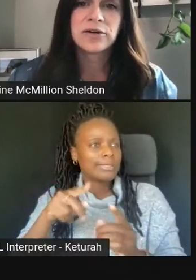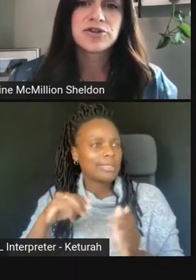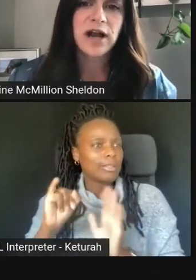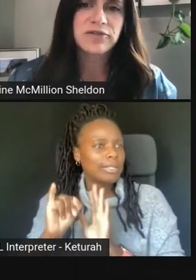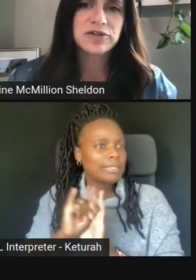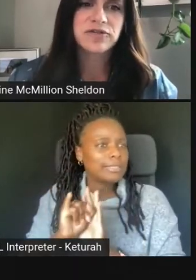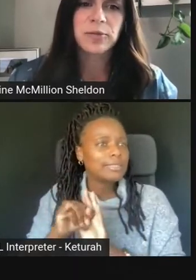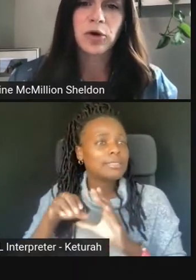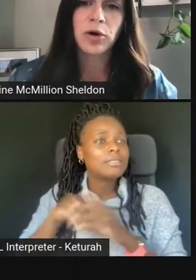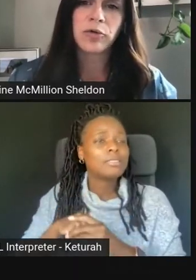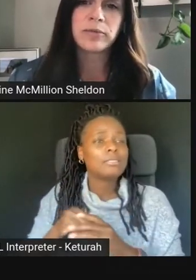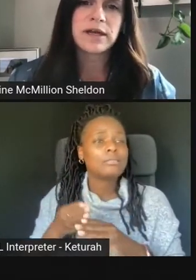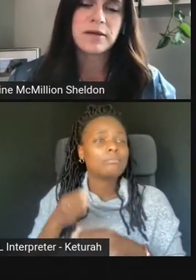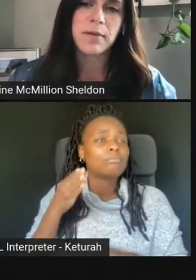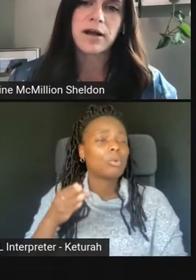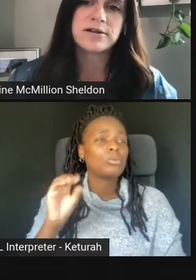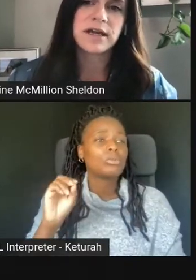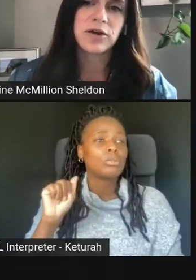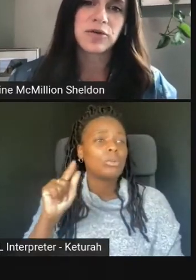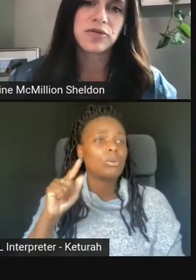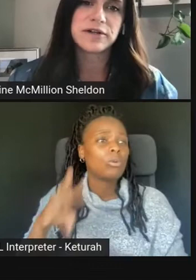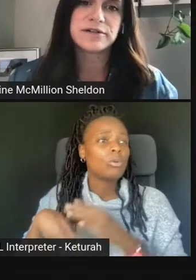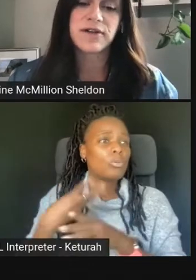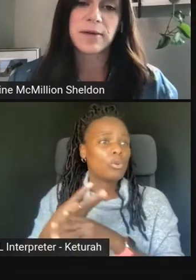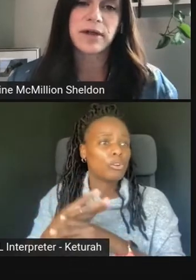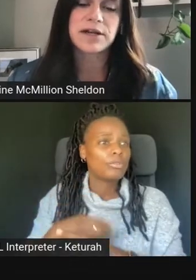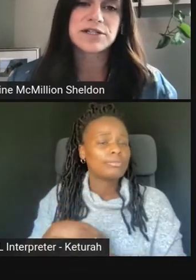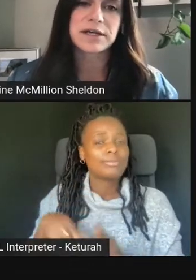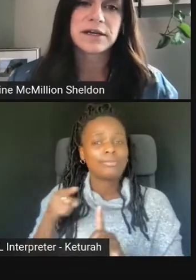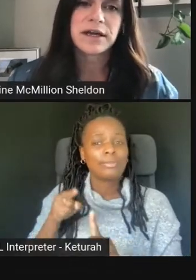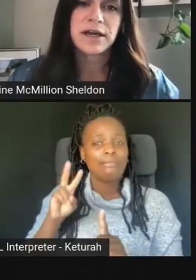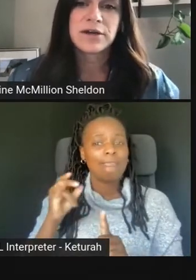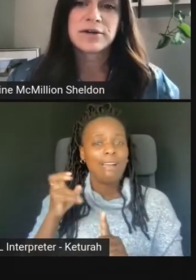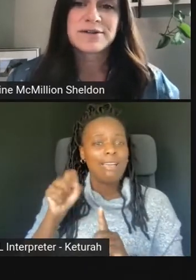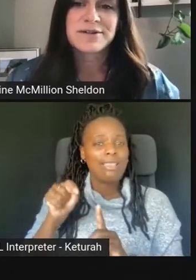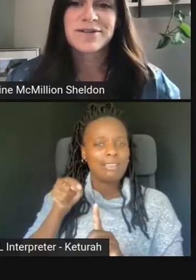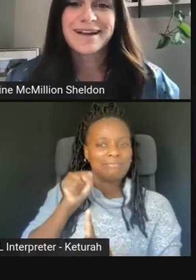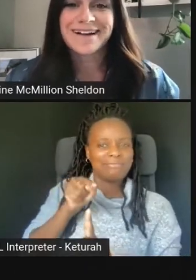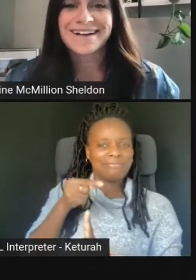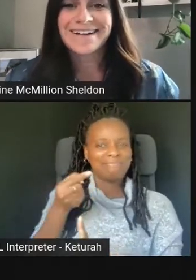Violet, who travels from her home in the modern-day coal fields of Appalachia,